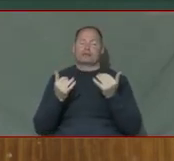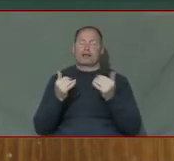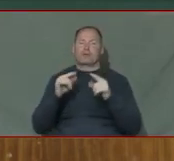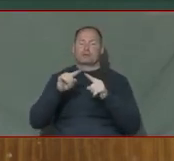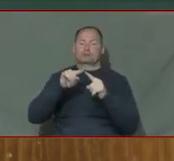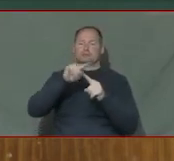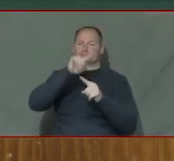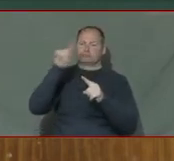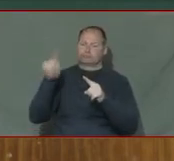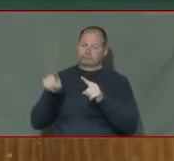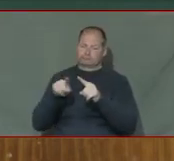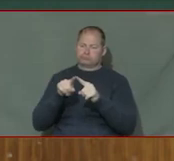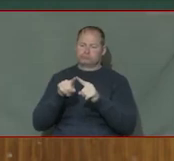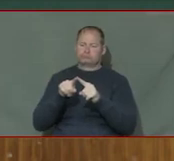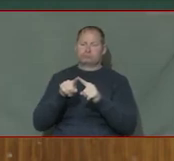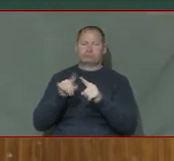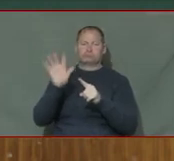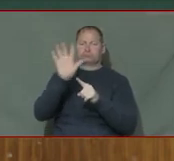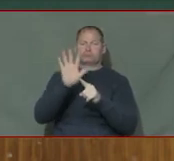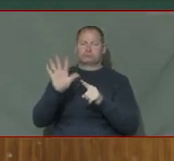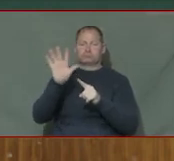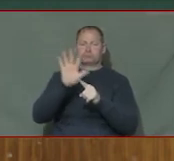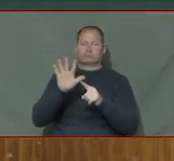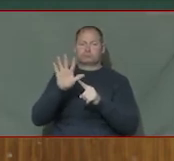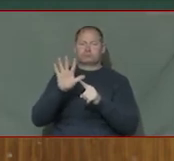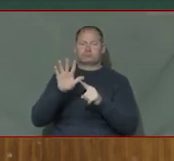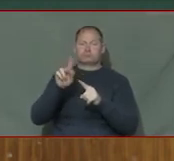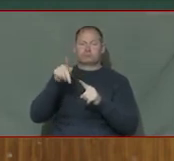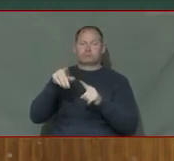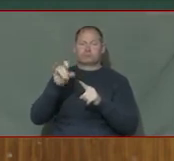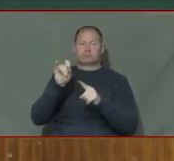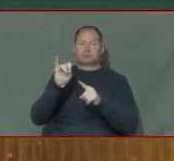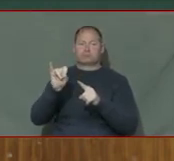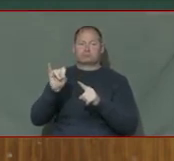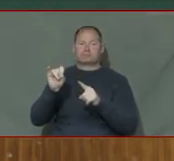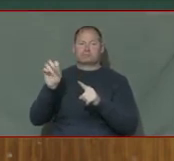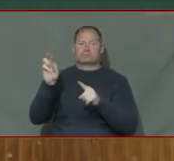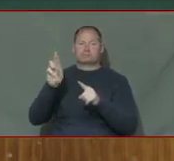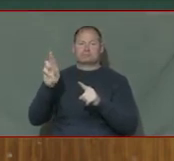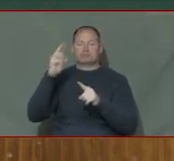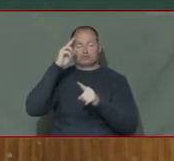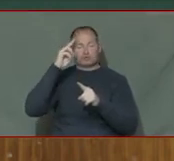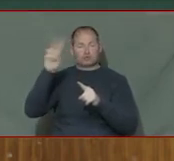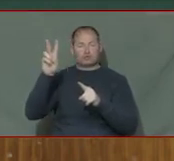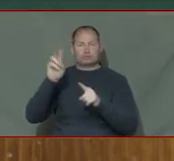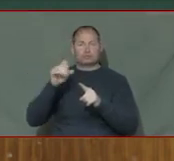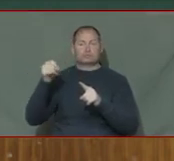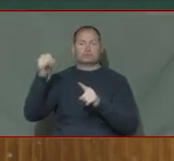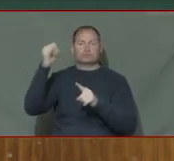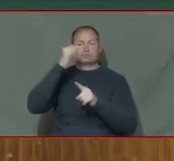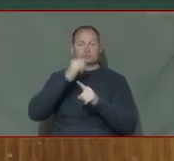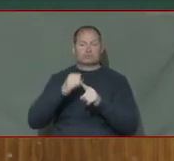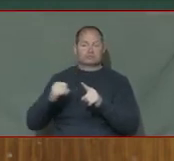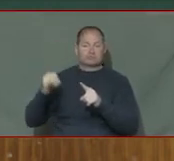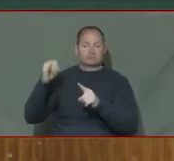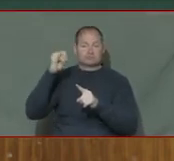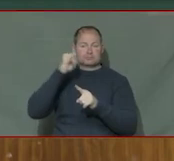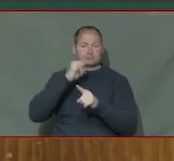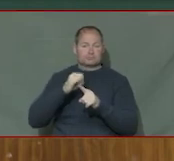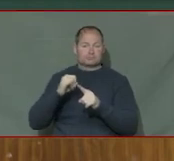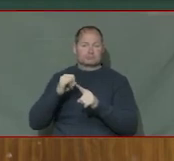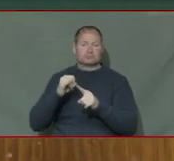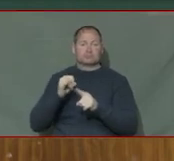the area of a circle is pi radius squared. And the perimeter of the circle